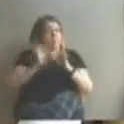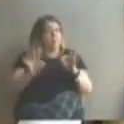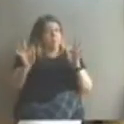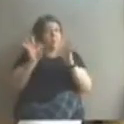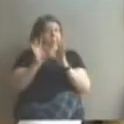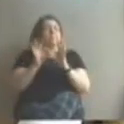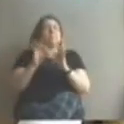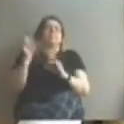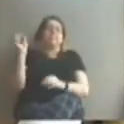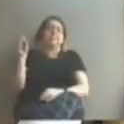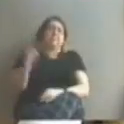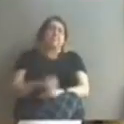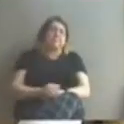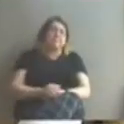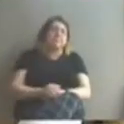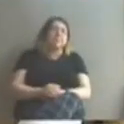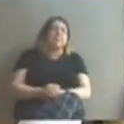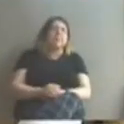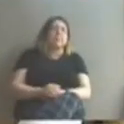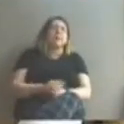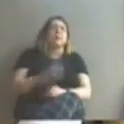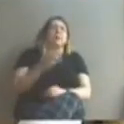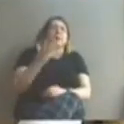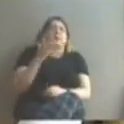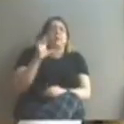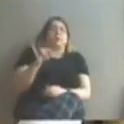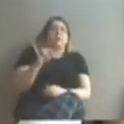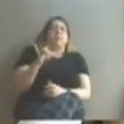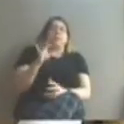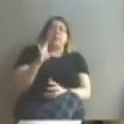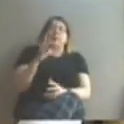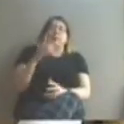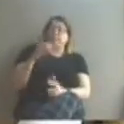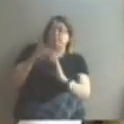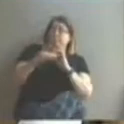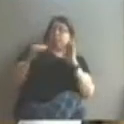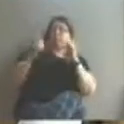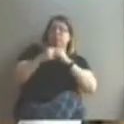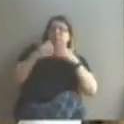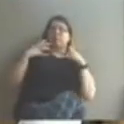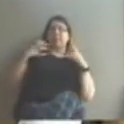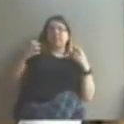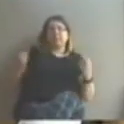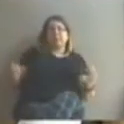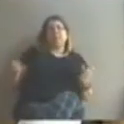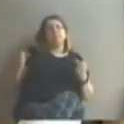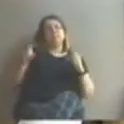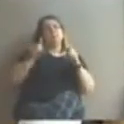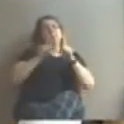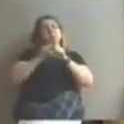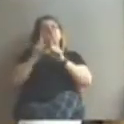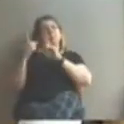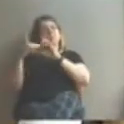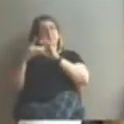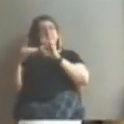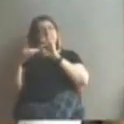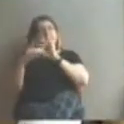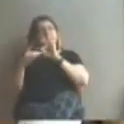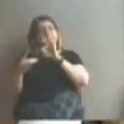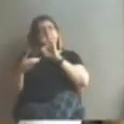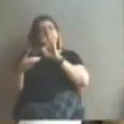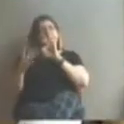ones? Absolutely. So I say that to you with a great deal of confidence. I say that to you also referencing earlier